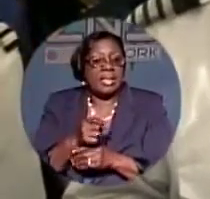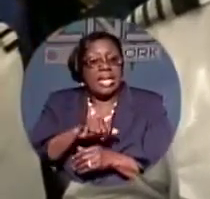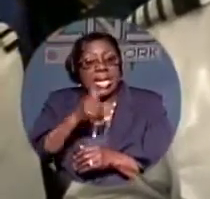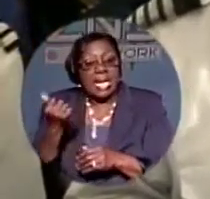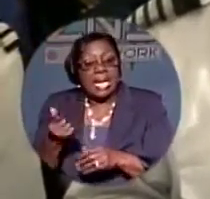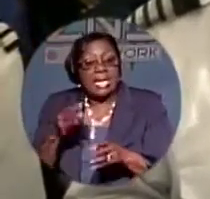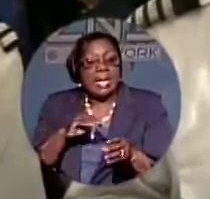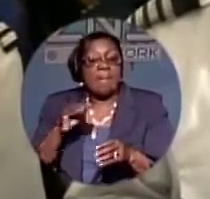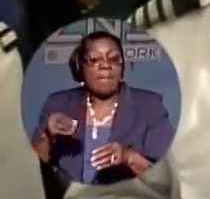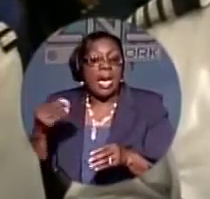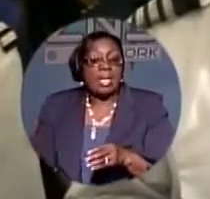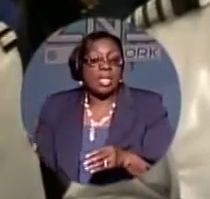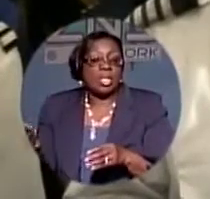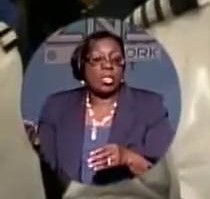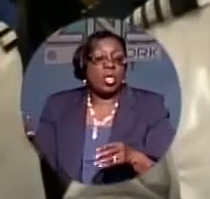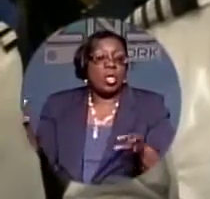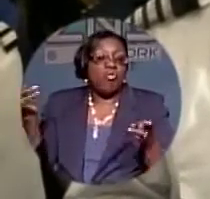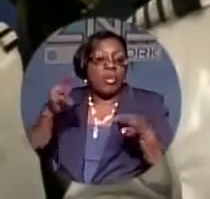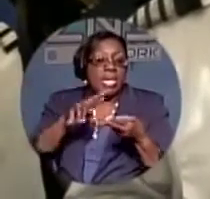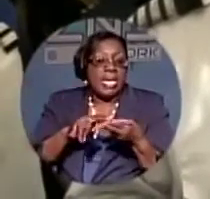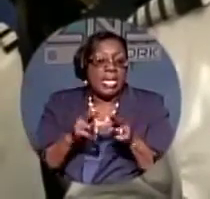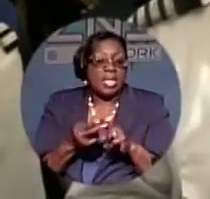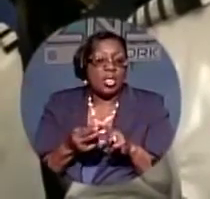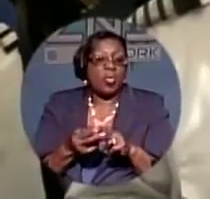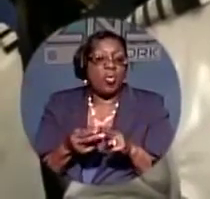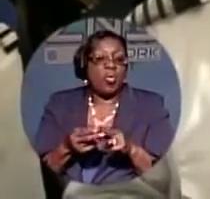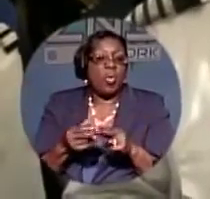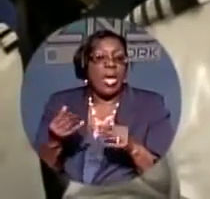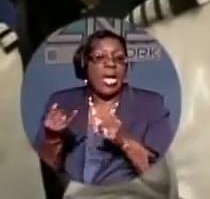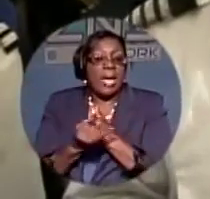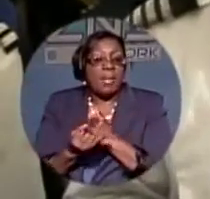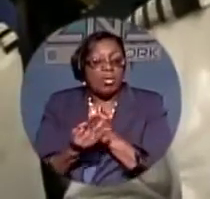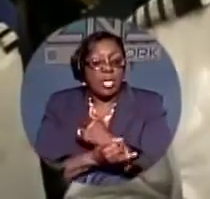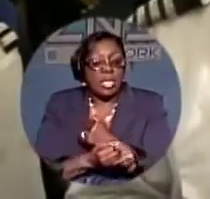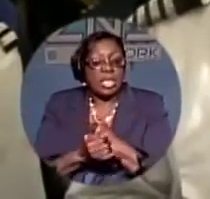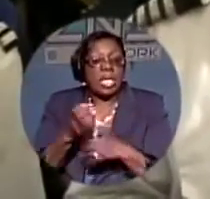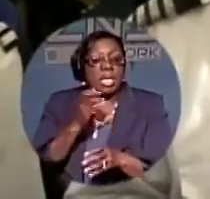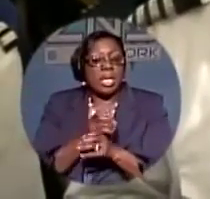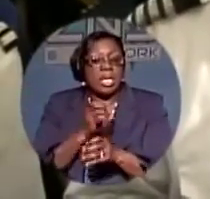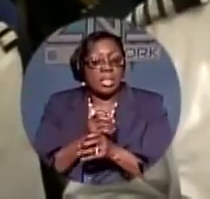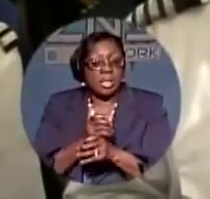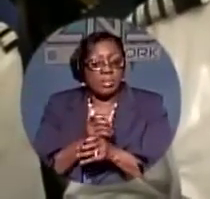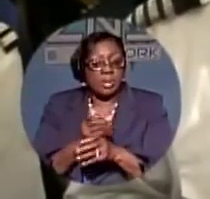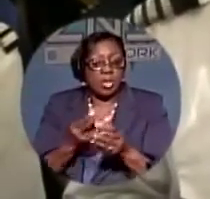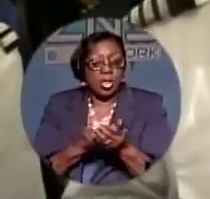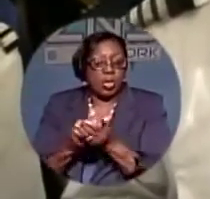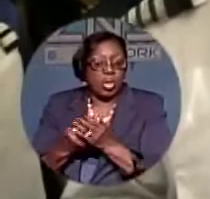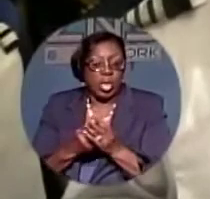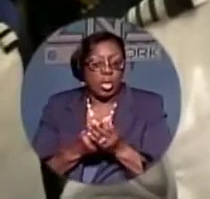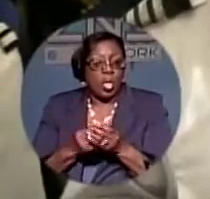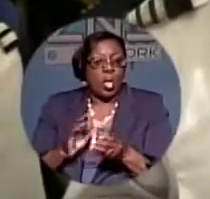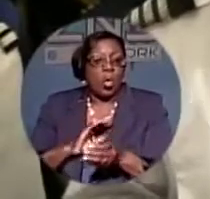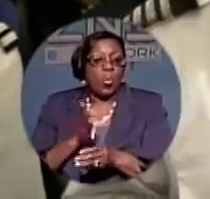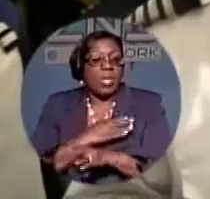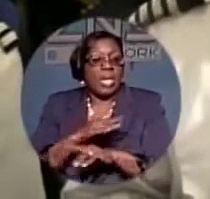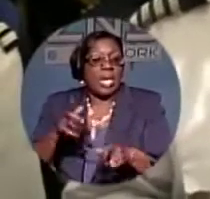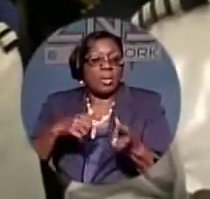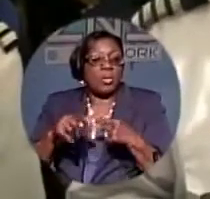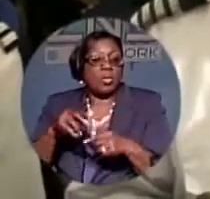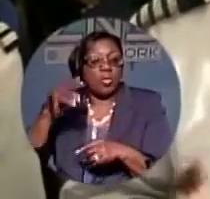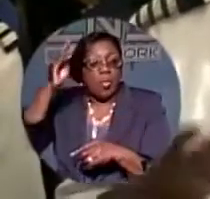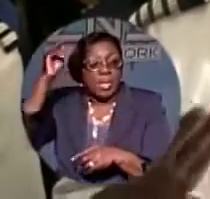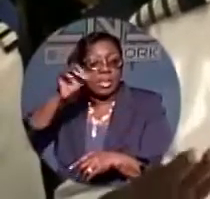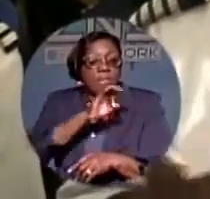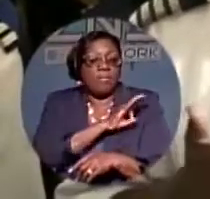any matters related to immigration and customs union, any trade issues, we can't go to Mr. Folks. So